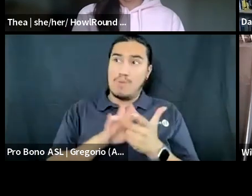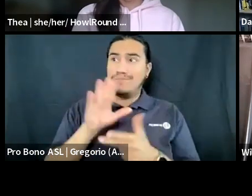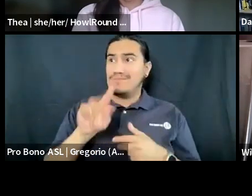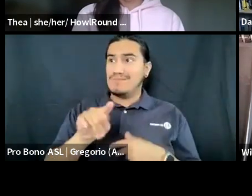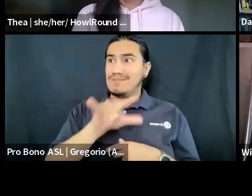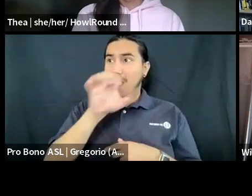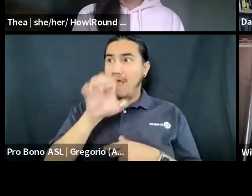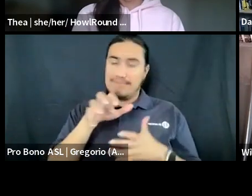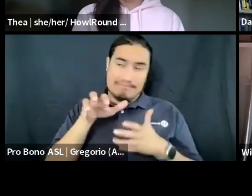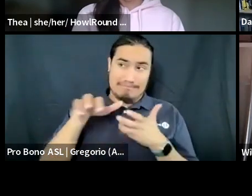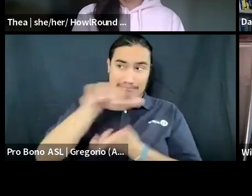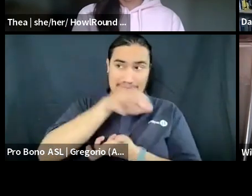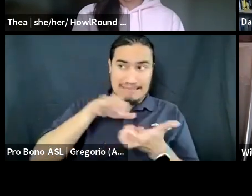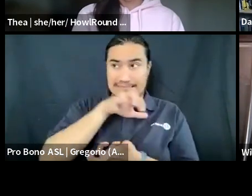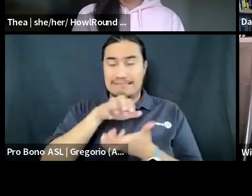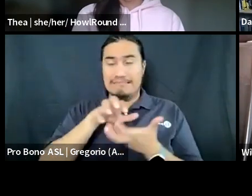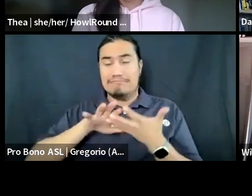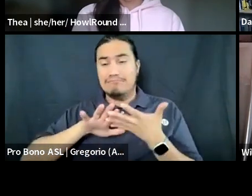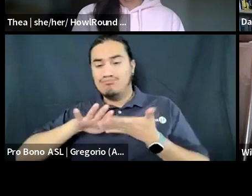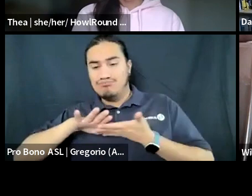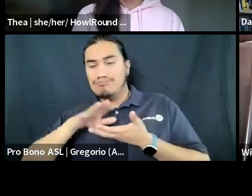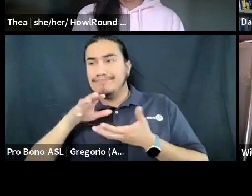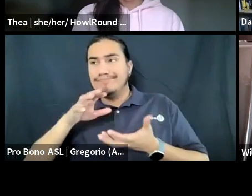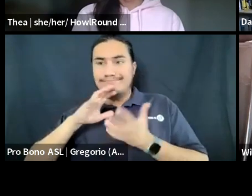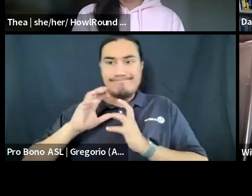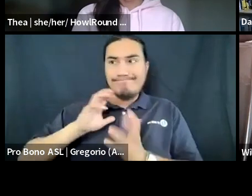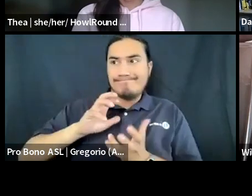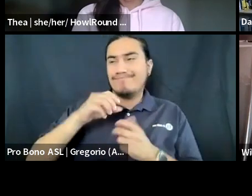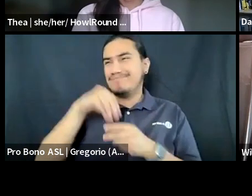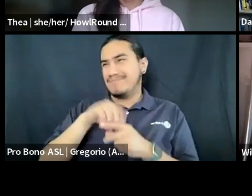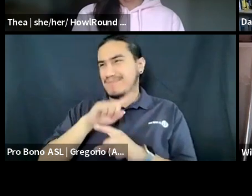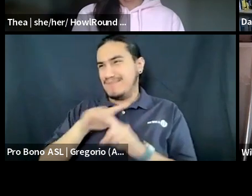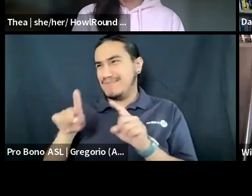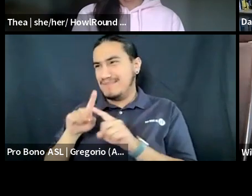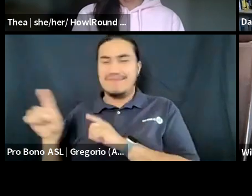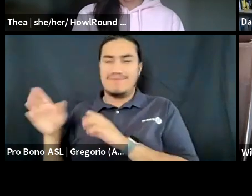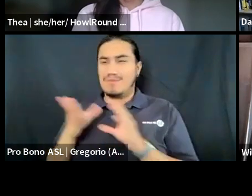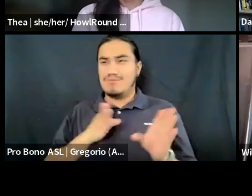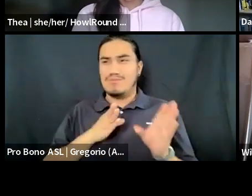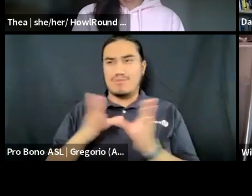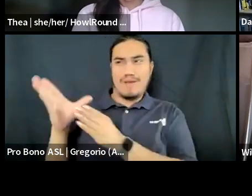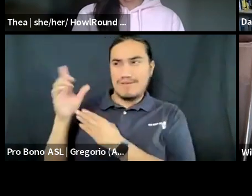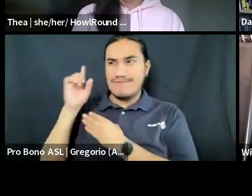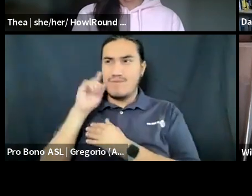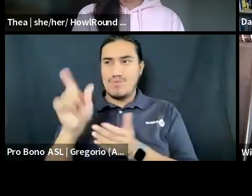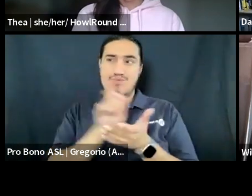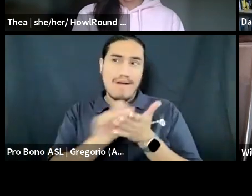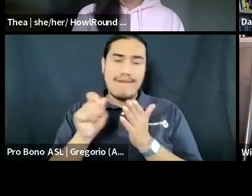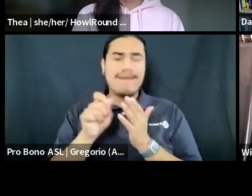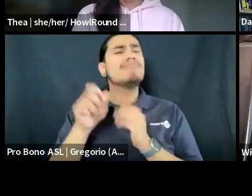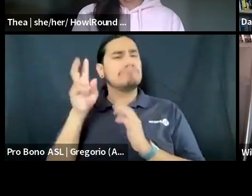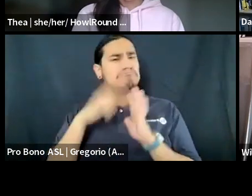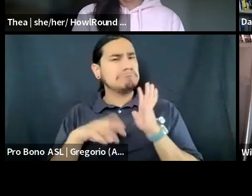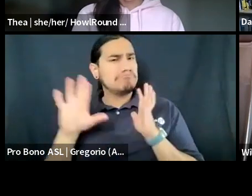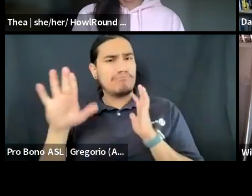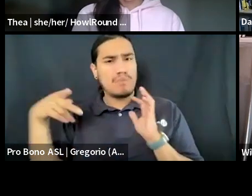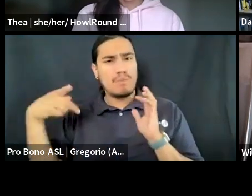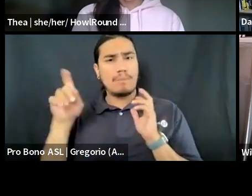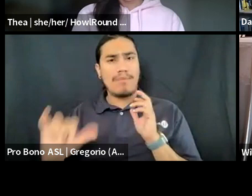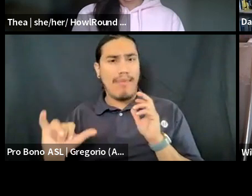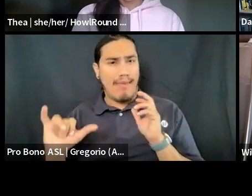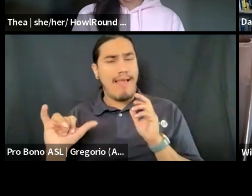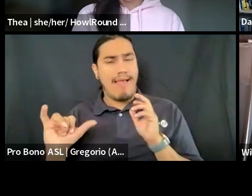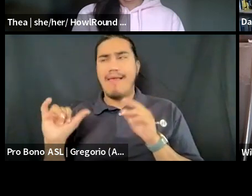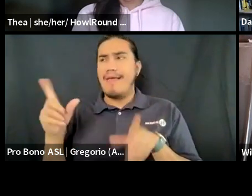styles into your writing? I've read multiple of your plays and the different variations of your